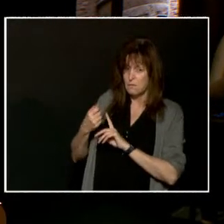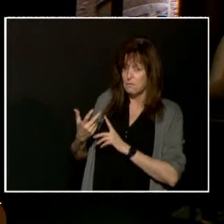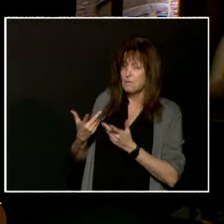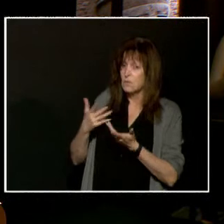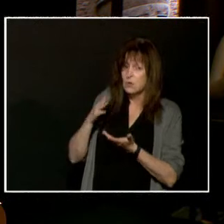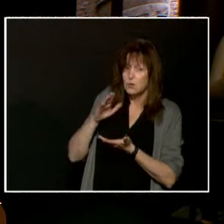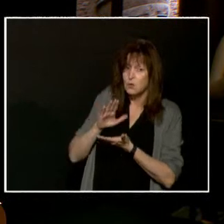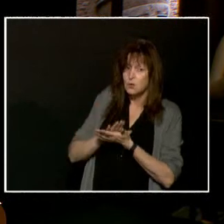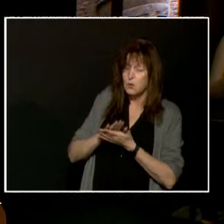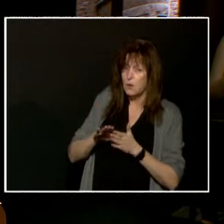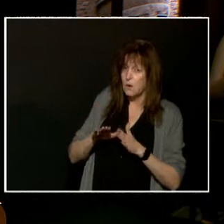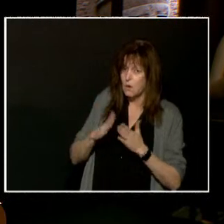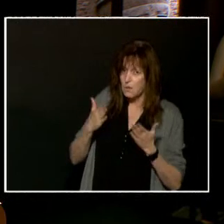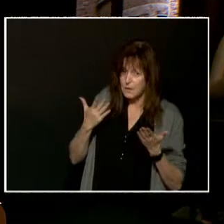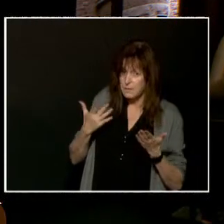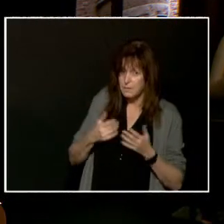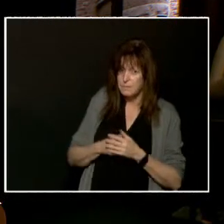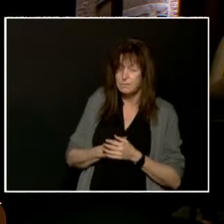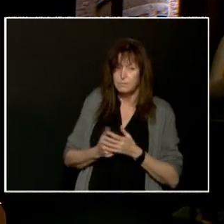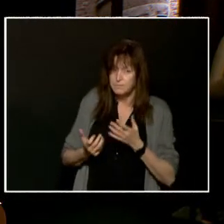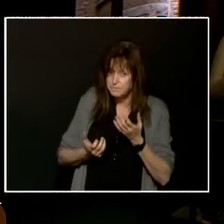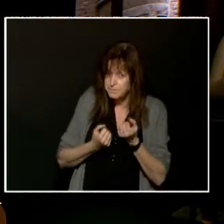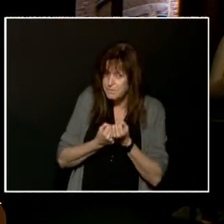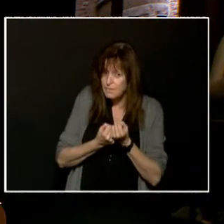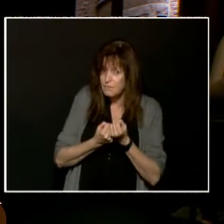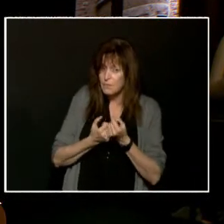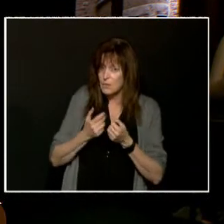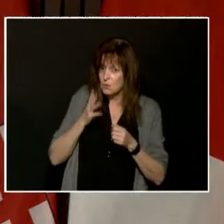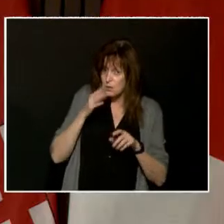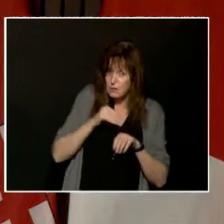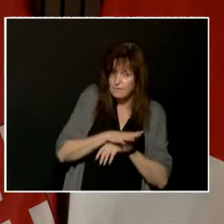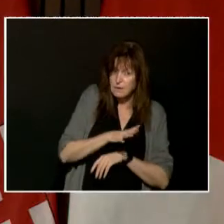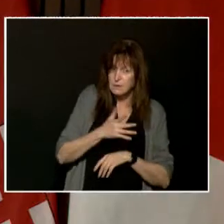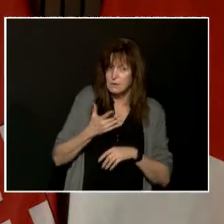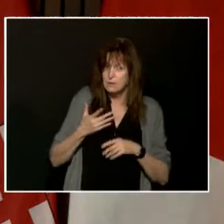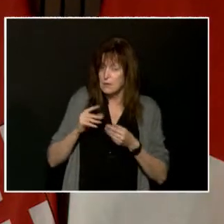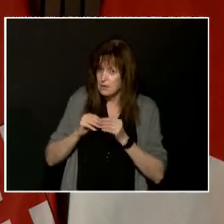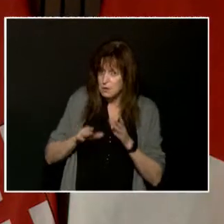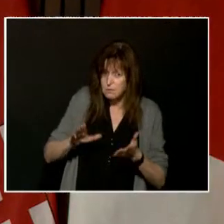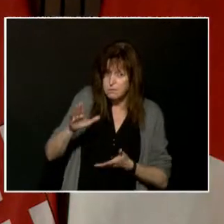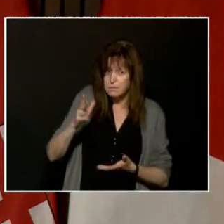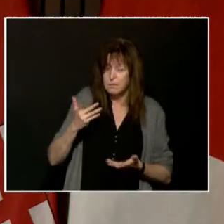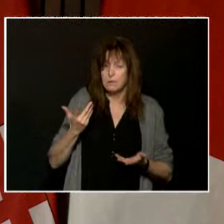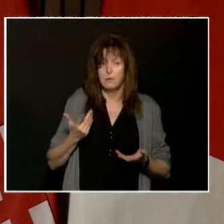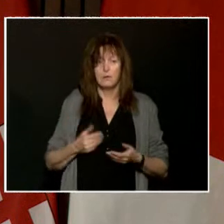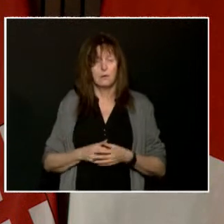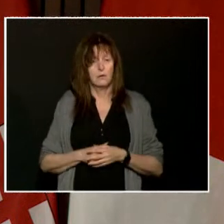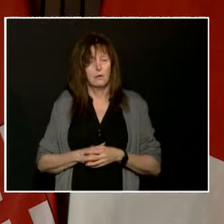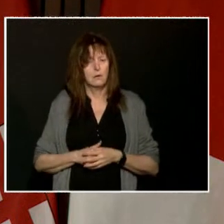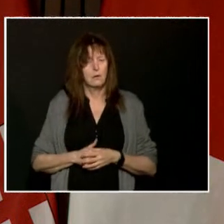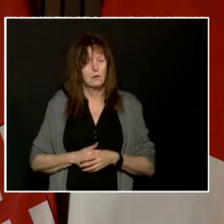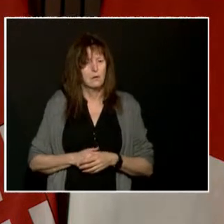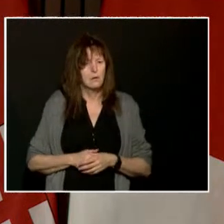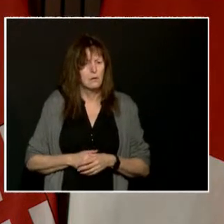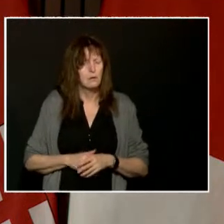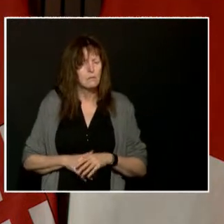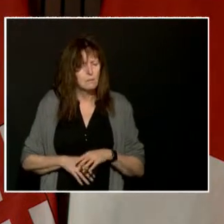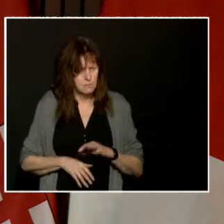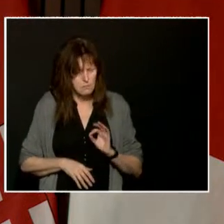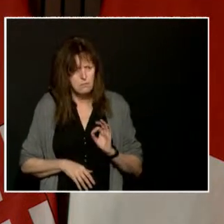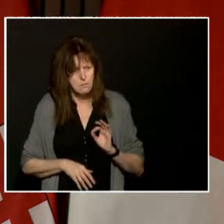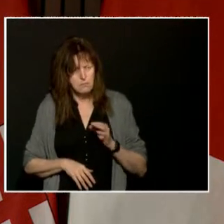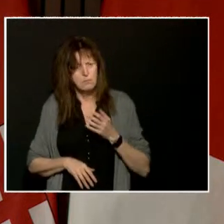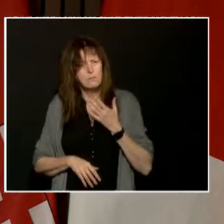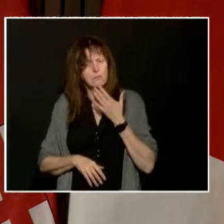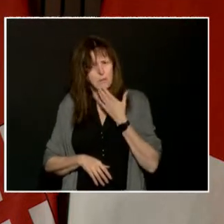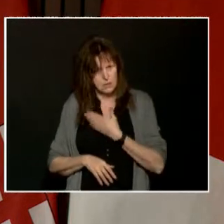contribute or not contribute in any ways to our cases. Thanks. For the same reasons Dr. Williams noted, we'd say schools should be the last